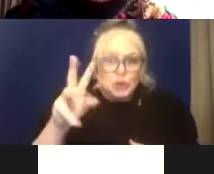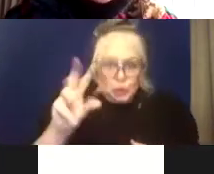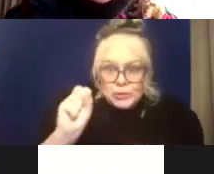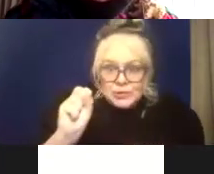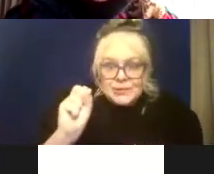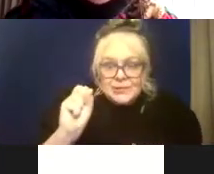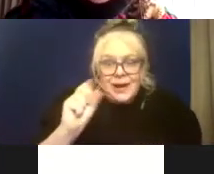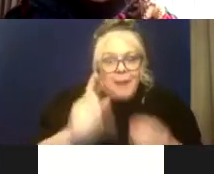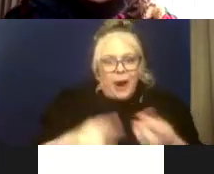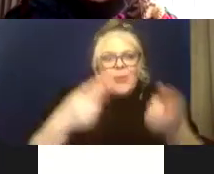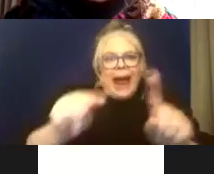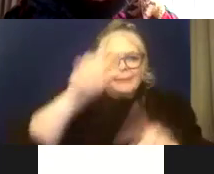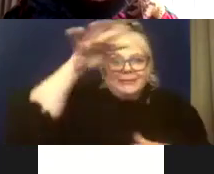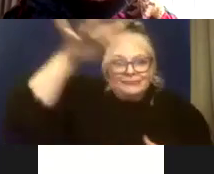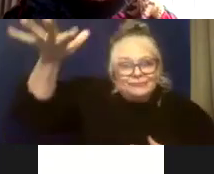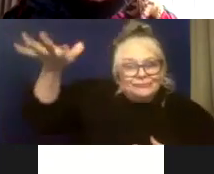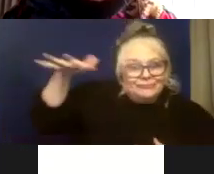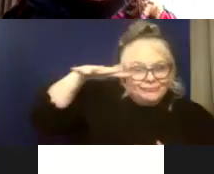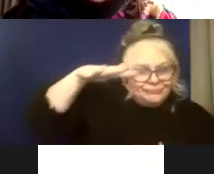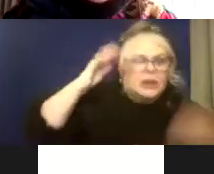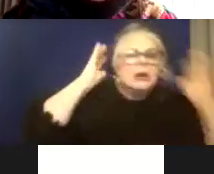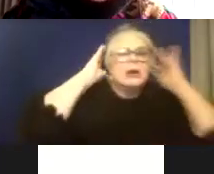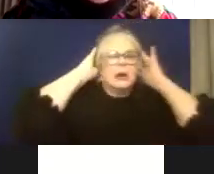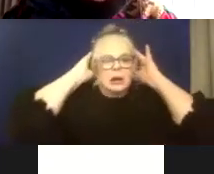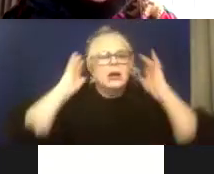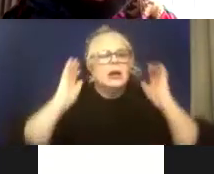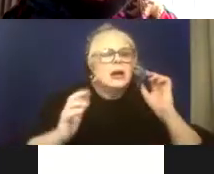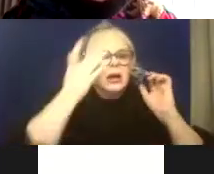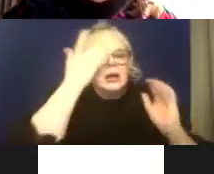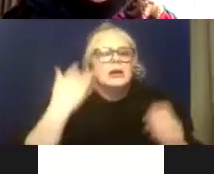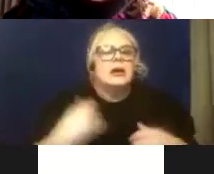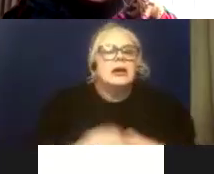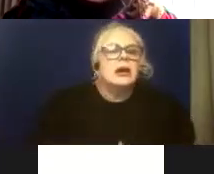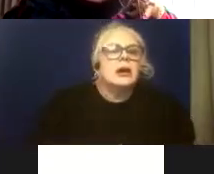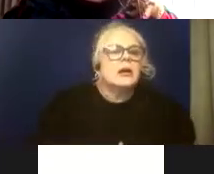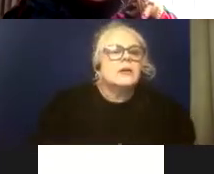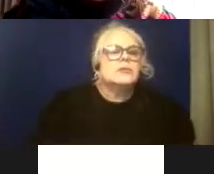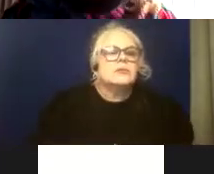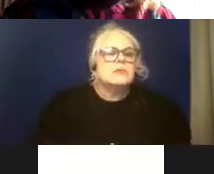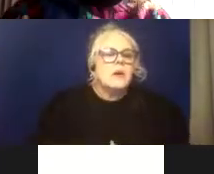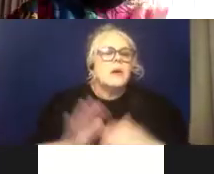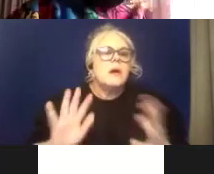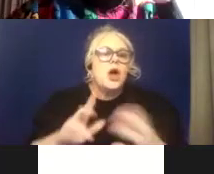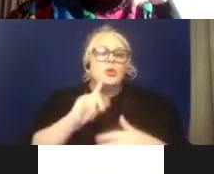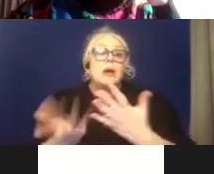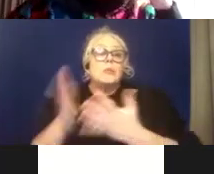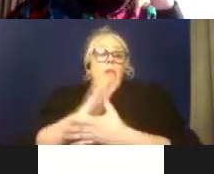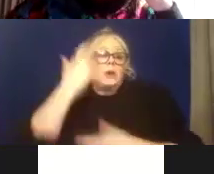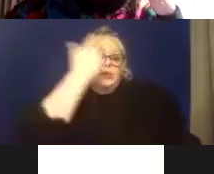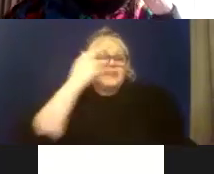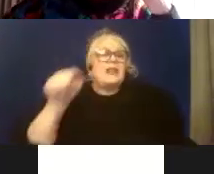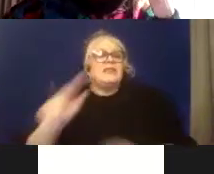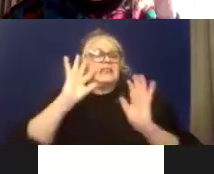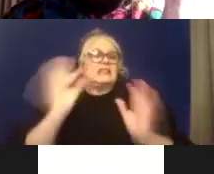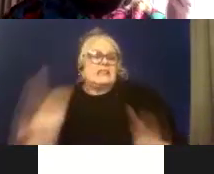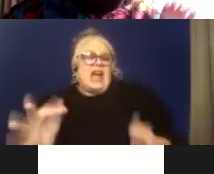similar concerns or needs are their primary reason that they chose to reach out. From what you know about survivors and the